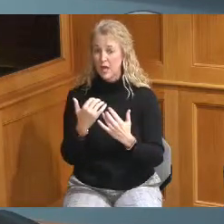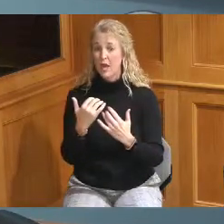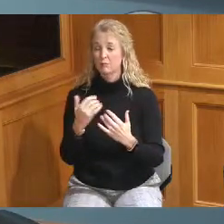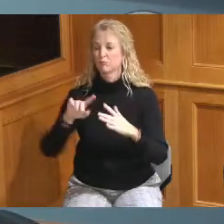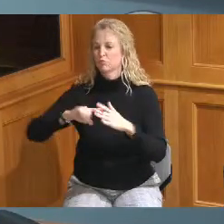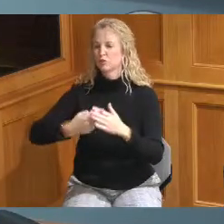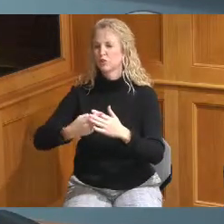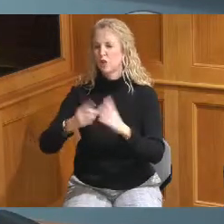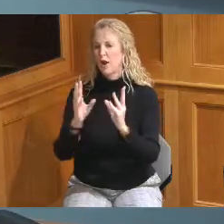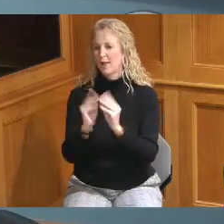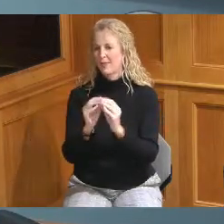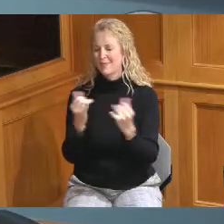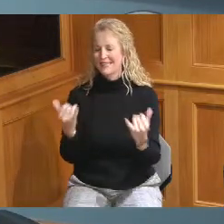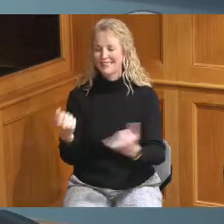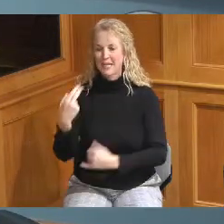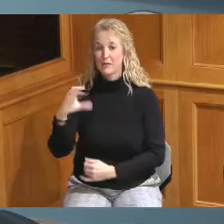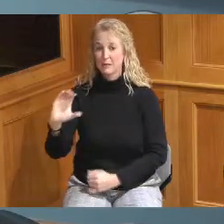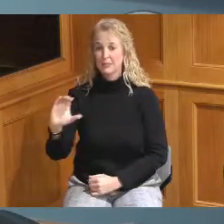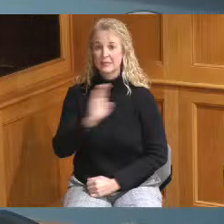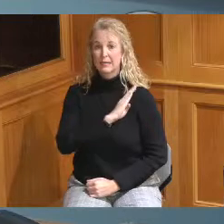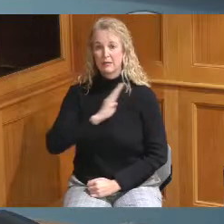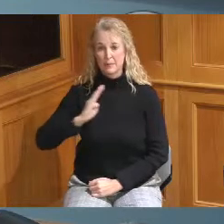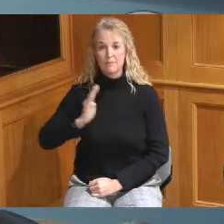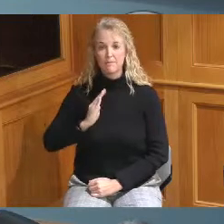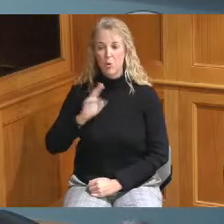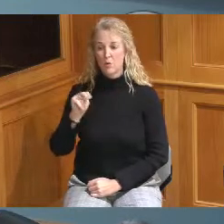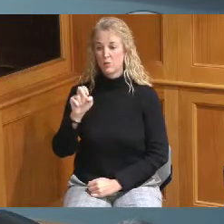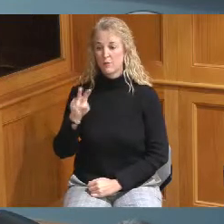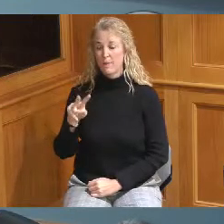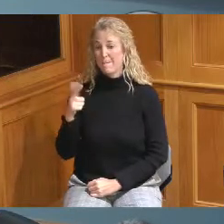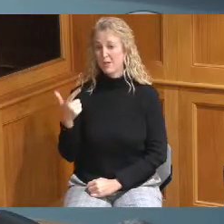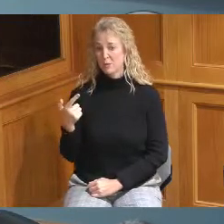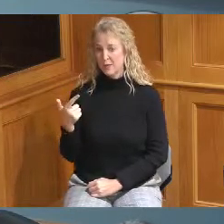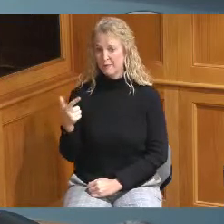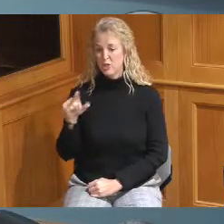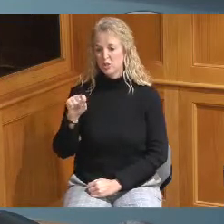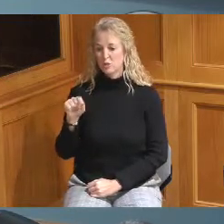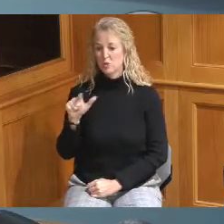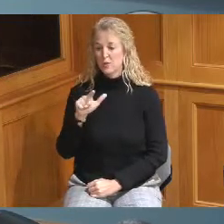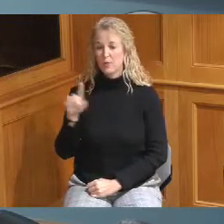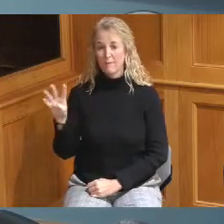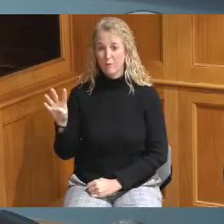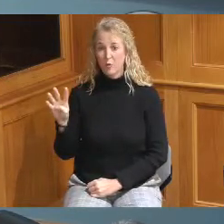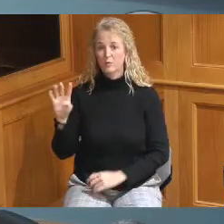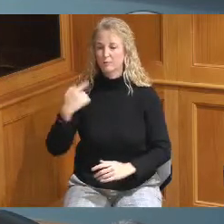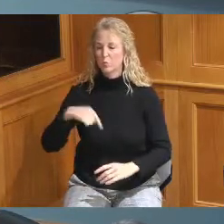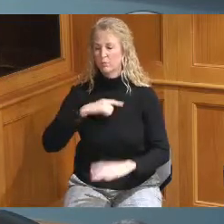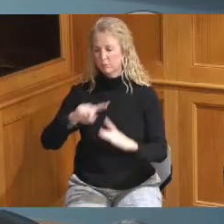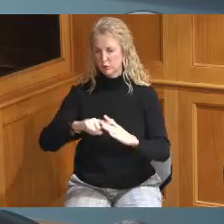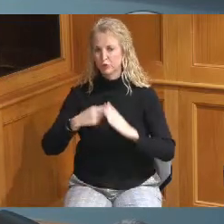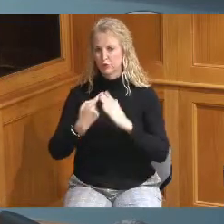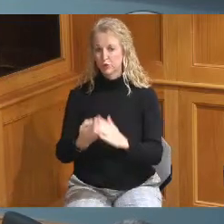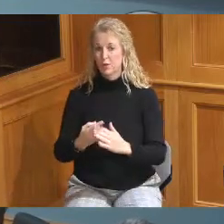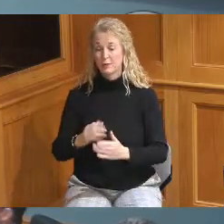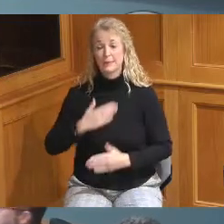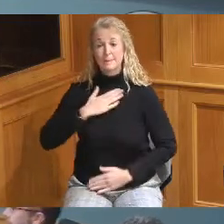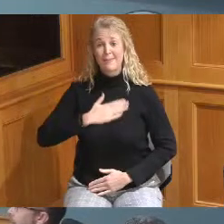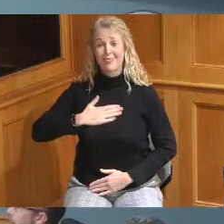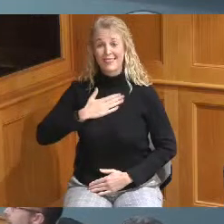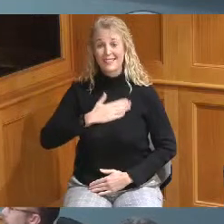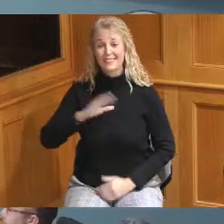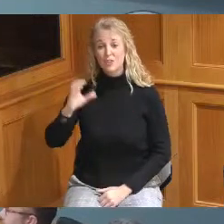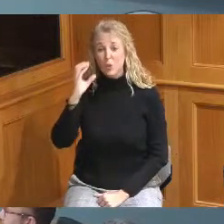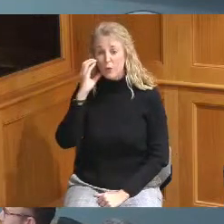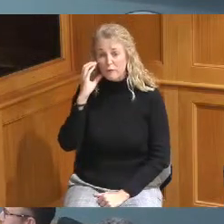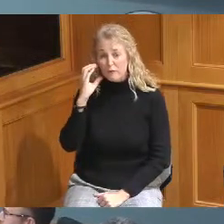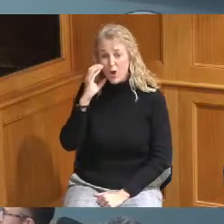meeting for the Hamilton County Board of Commissioners, November 21st, 2024, to order. We'll ask everyone to silence